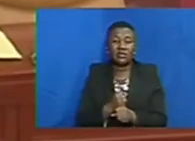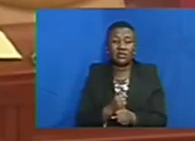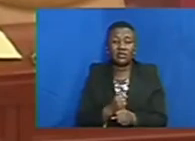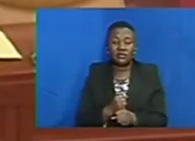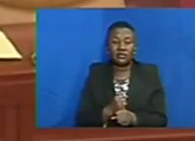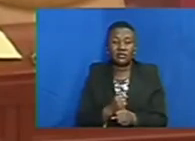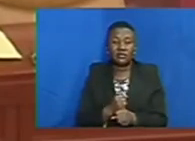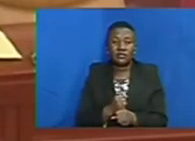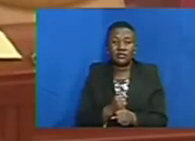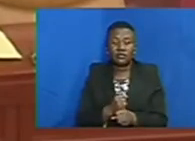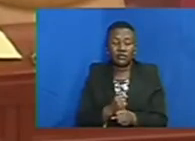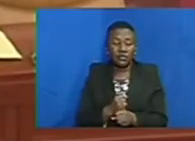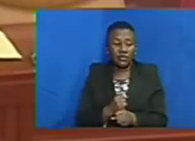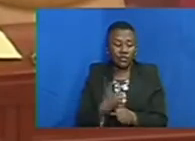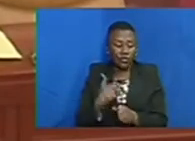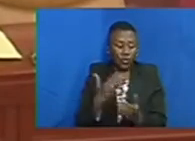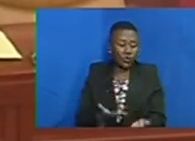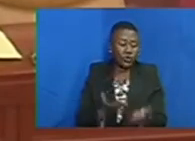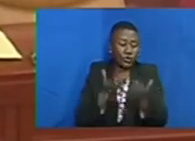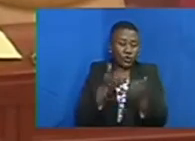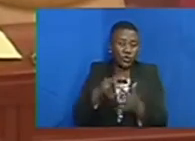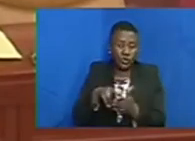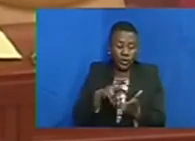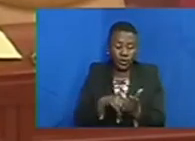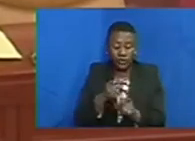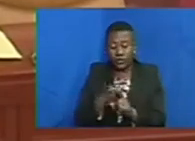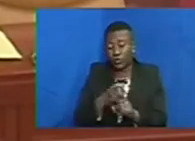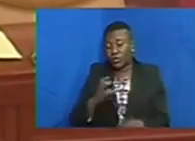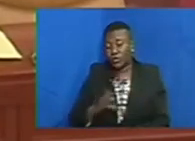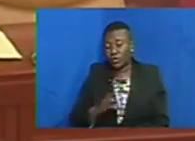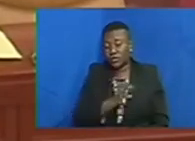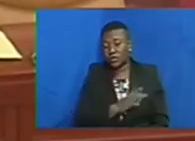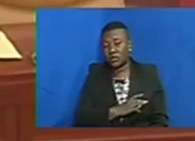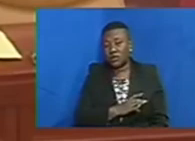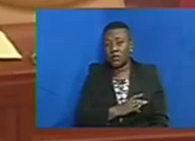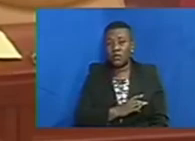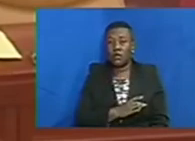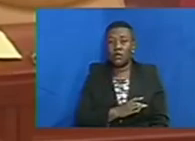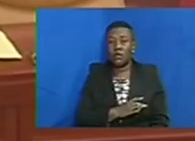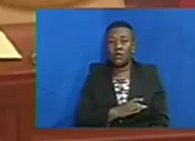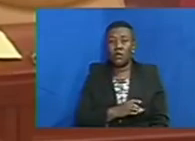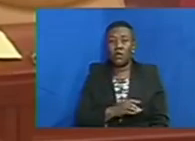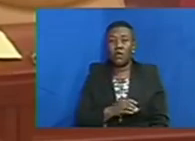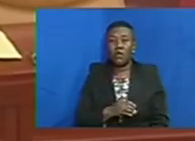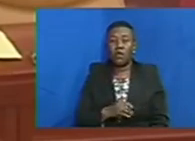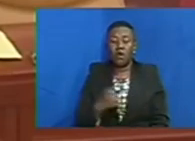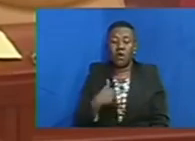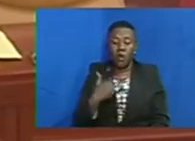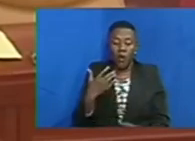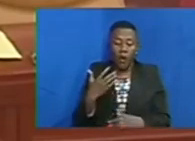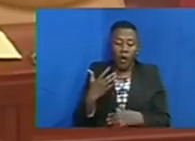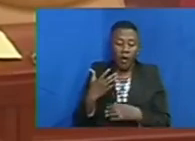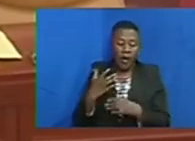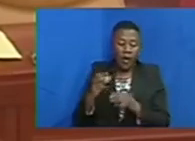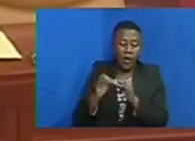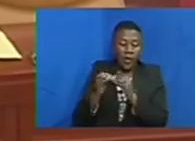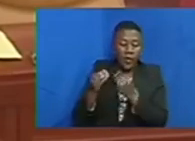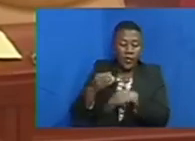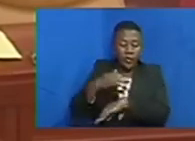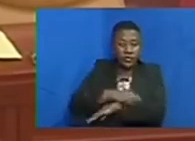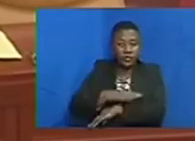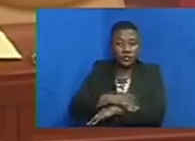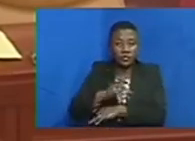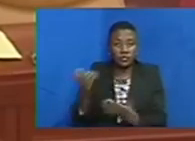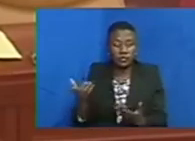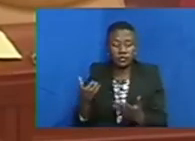So I will submit a report for the committee. Mr. Speaker, I wish the answer to capture the whole report as